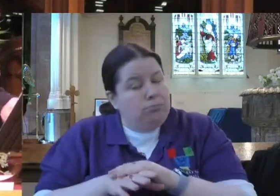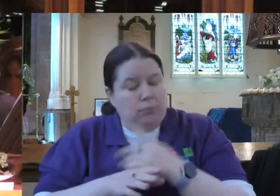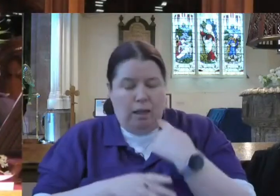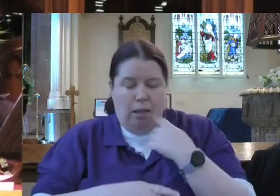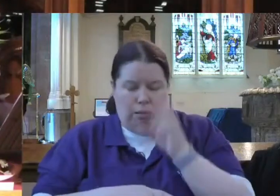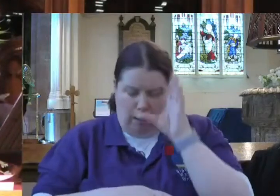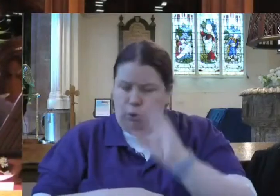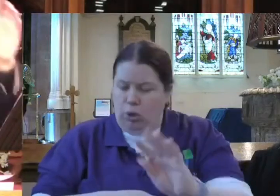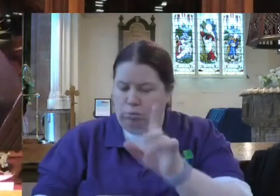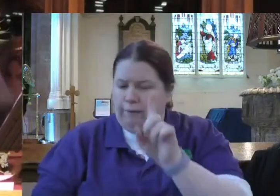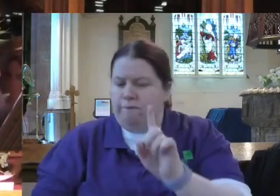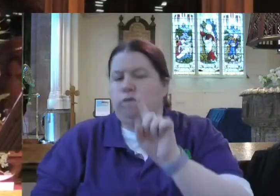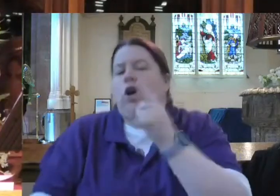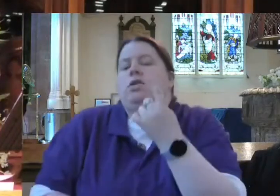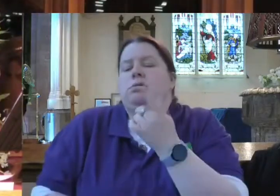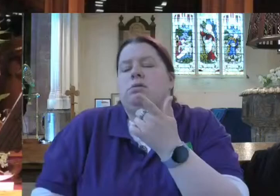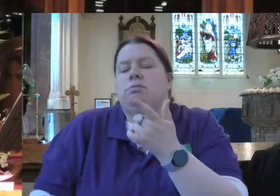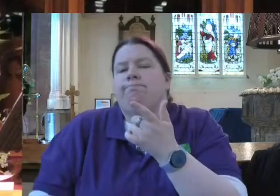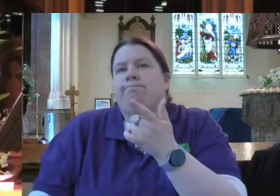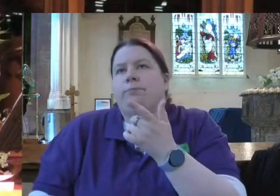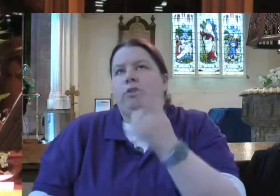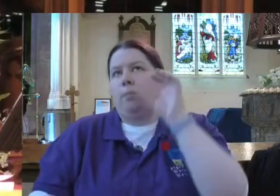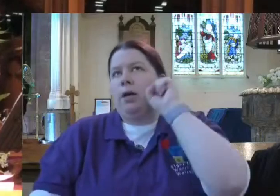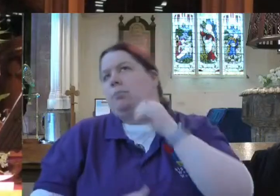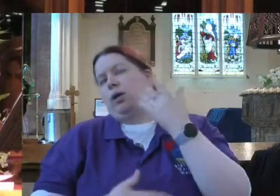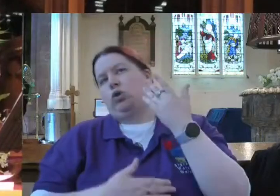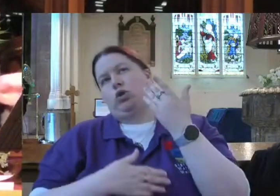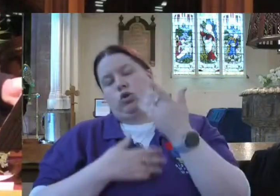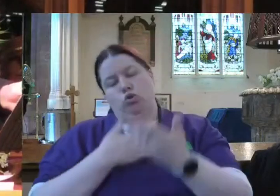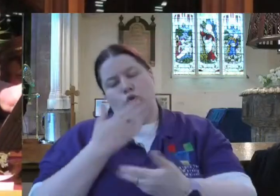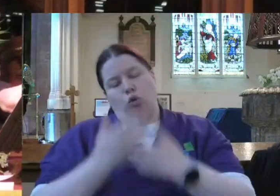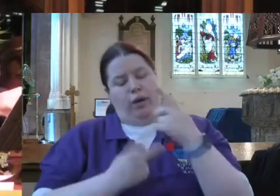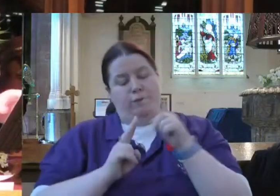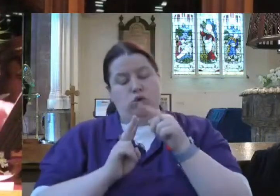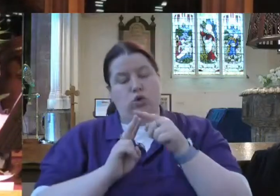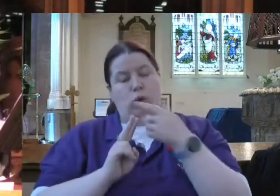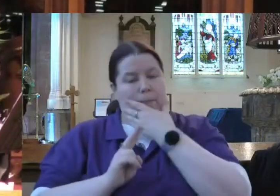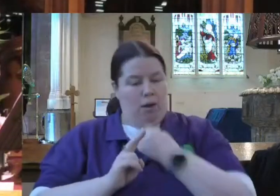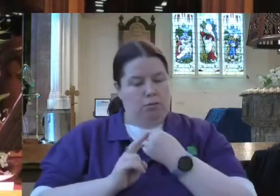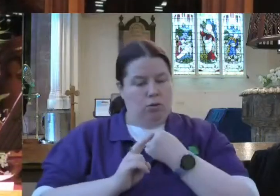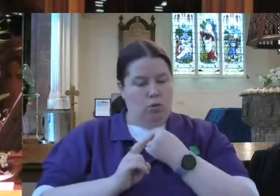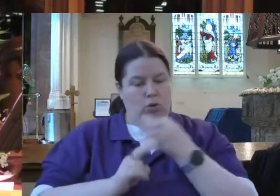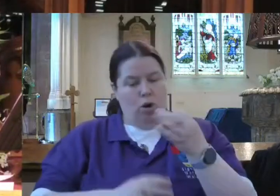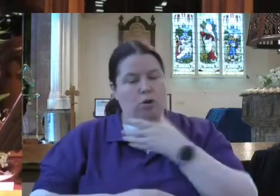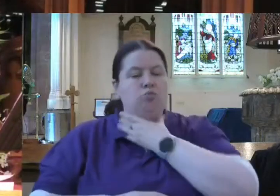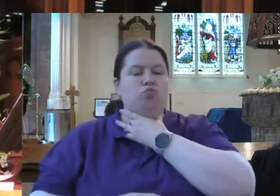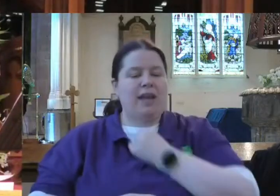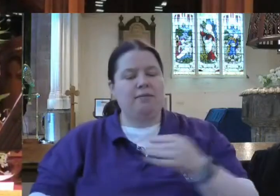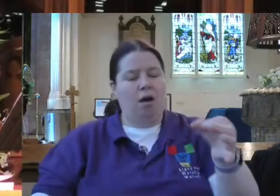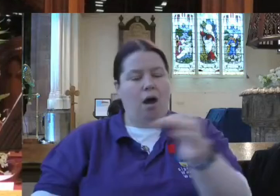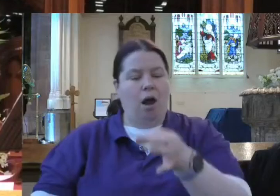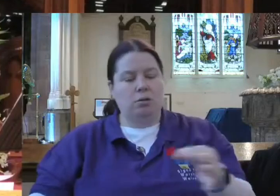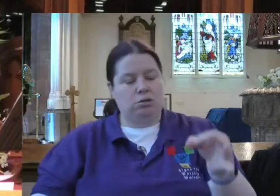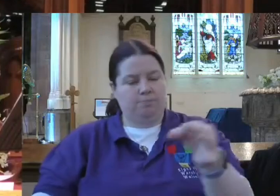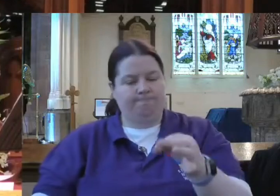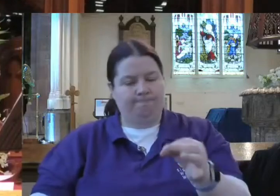minute. But I am reminded of two men who were stranded on a desert island. The minute